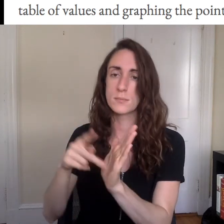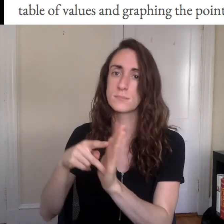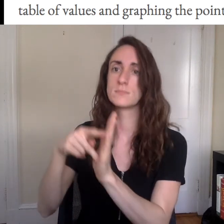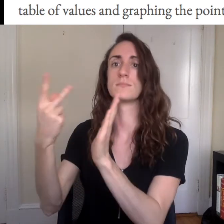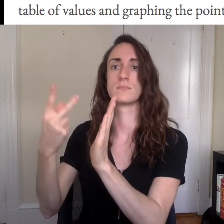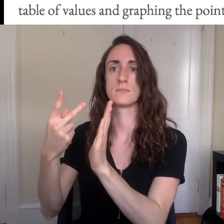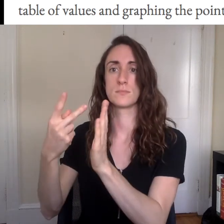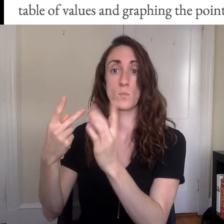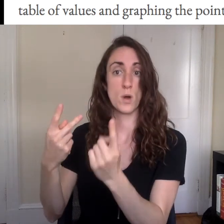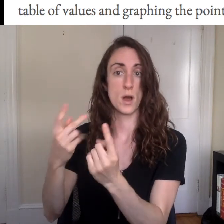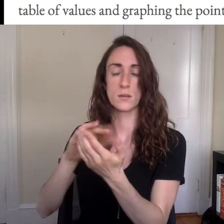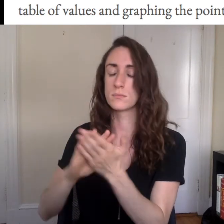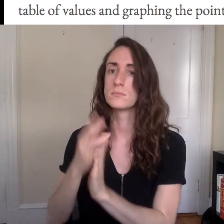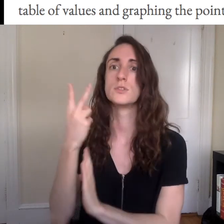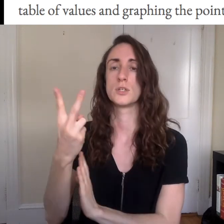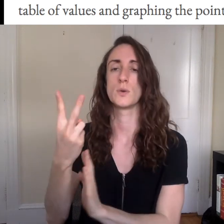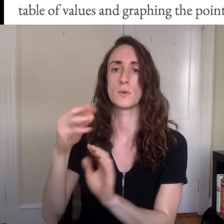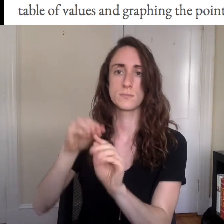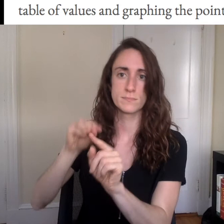big.